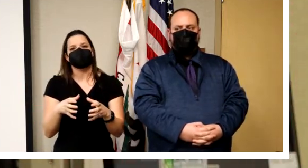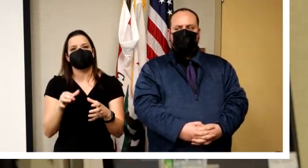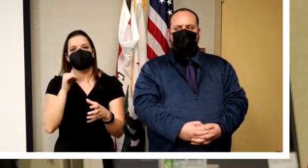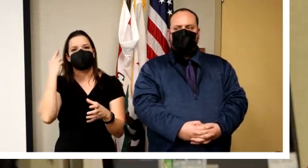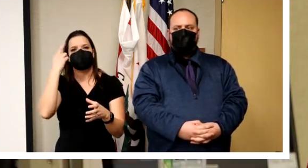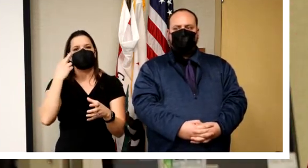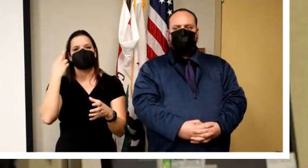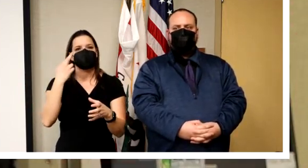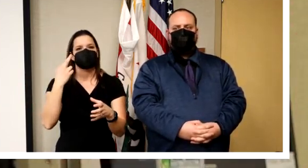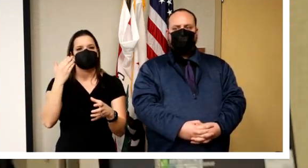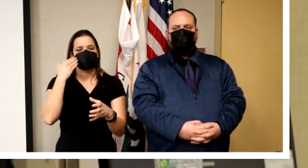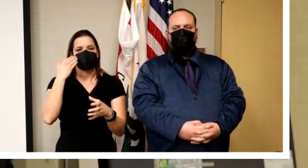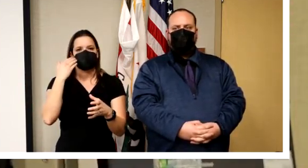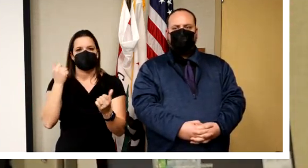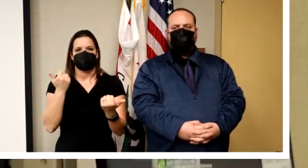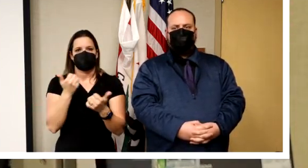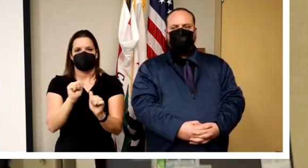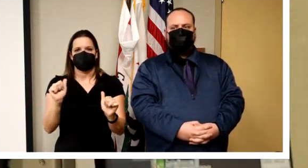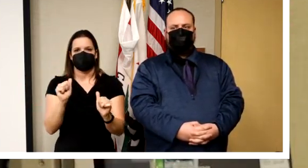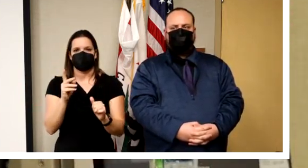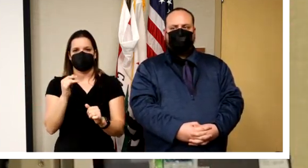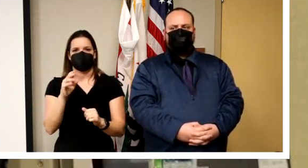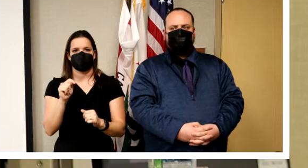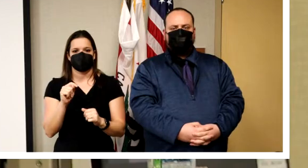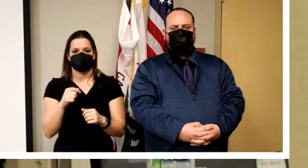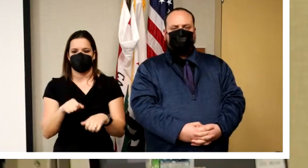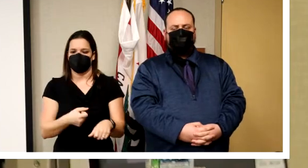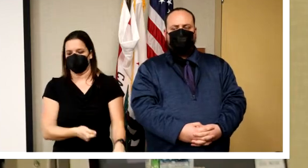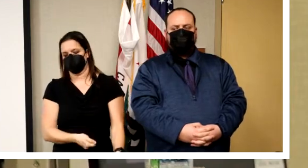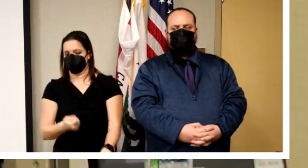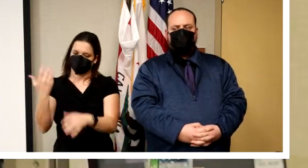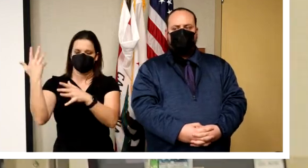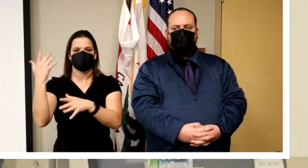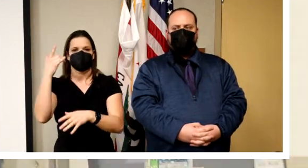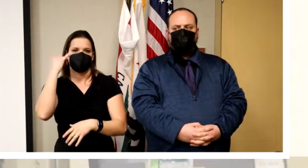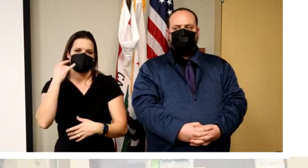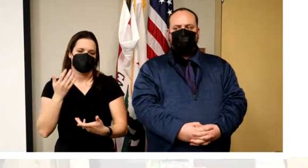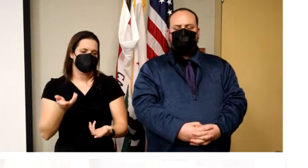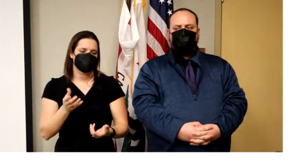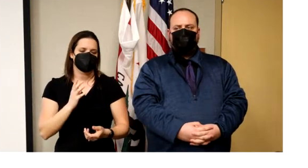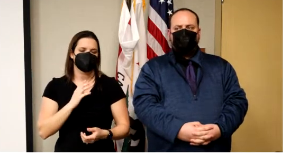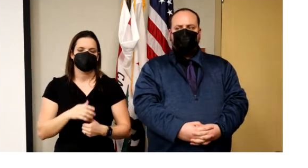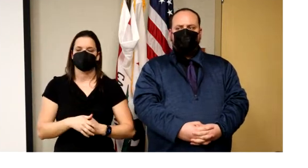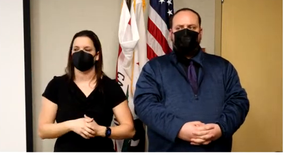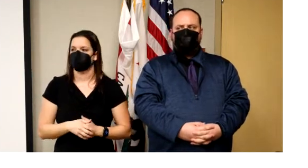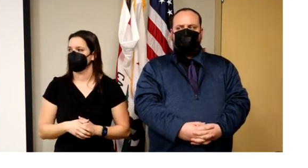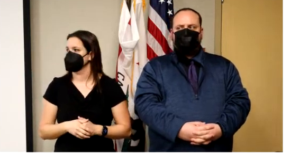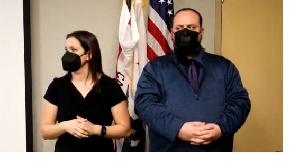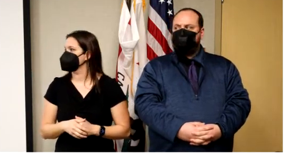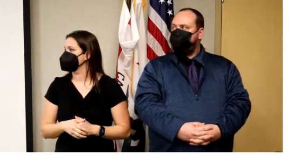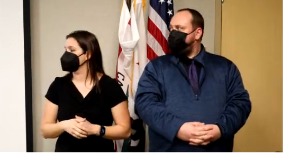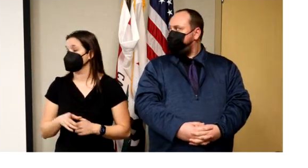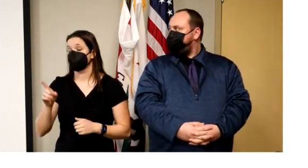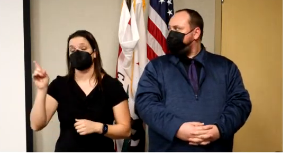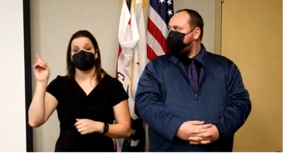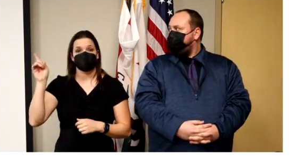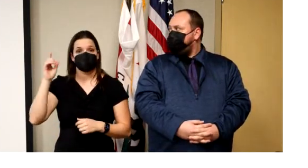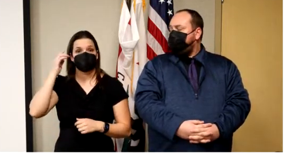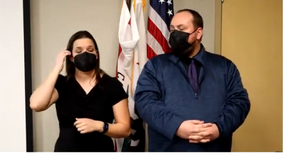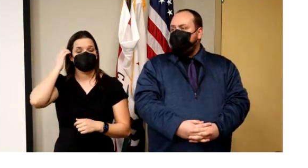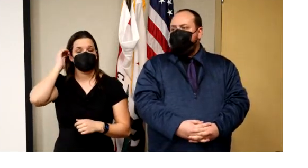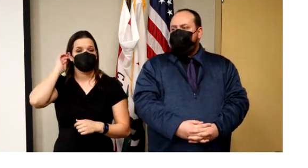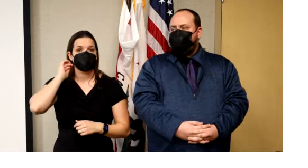that I'm aware of that any districts have been thrown out in California, really at all. So this is an issue